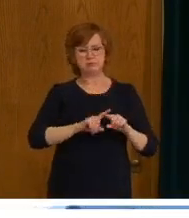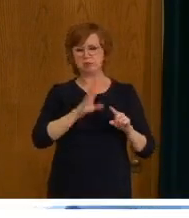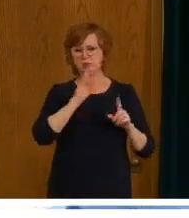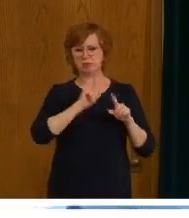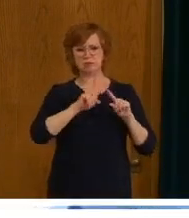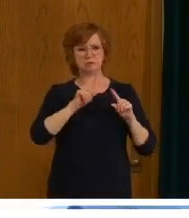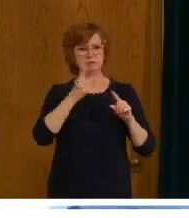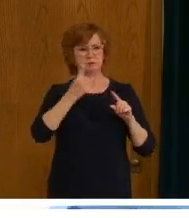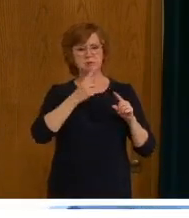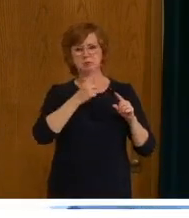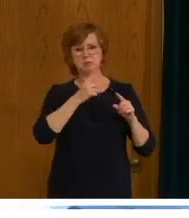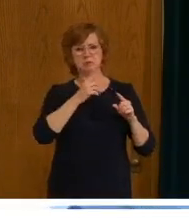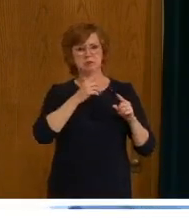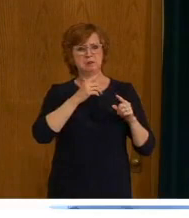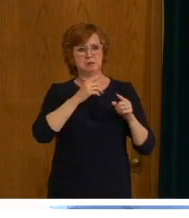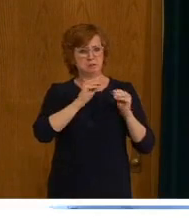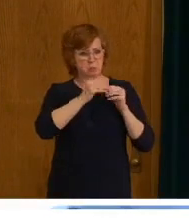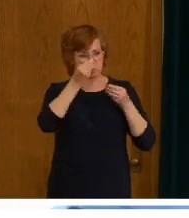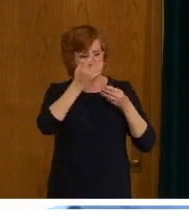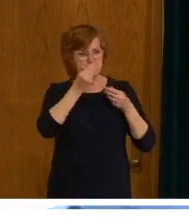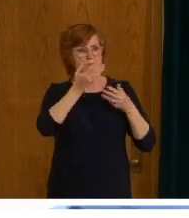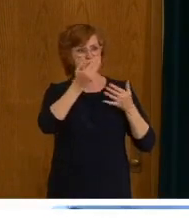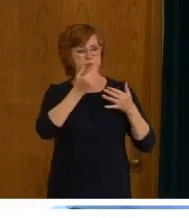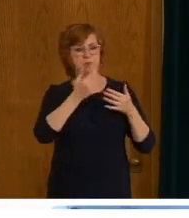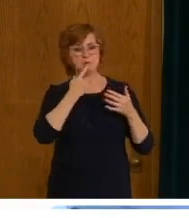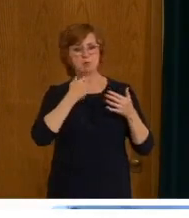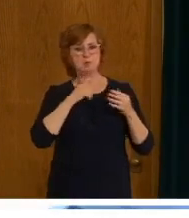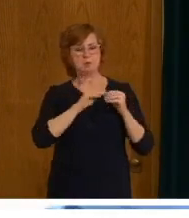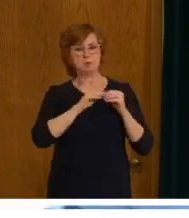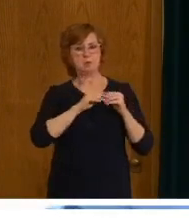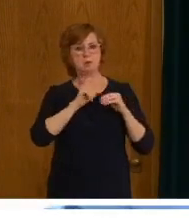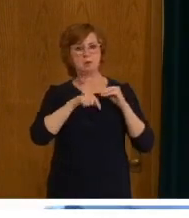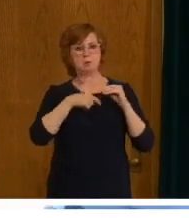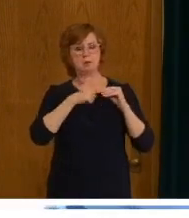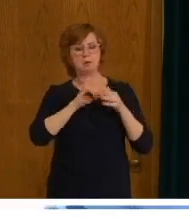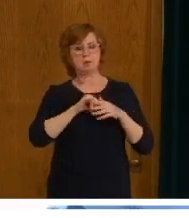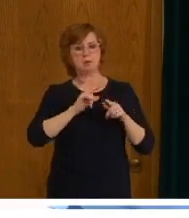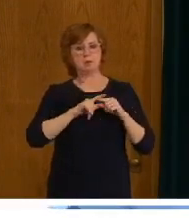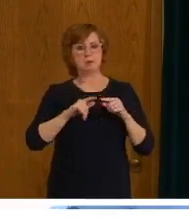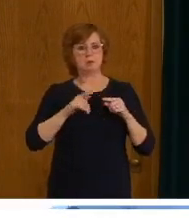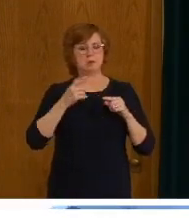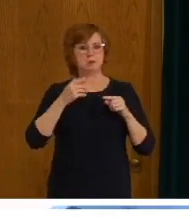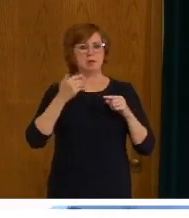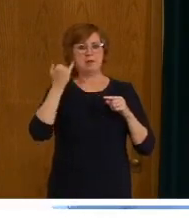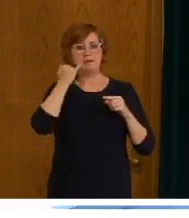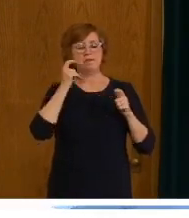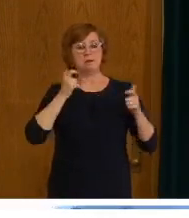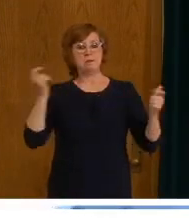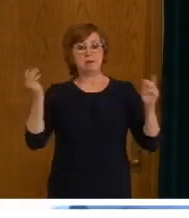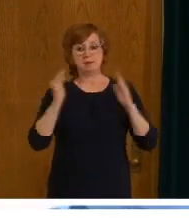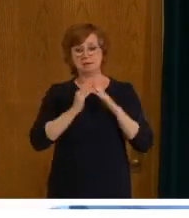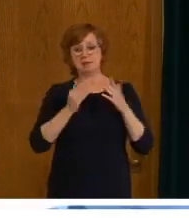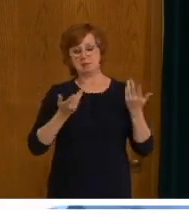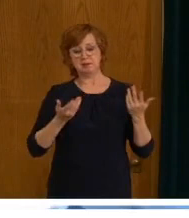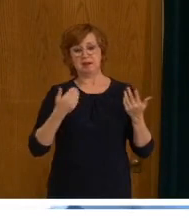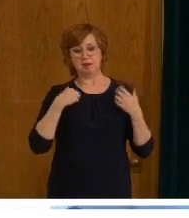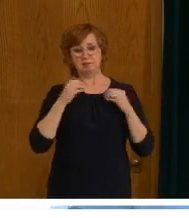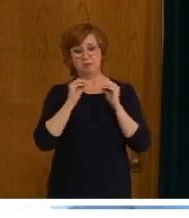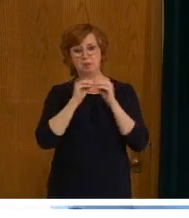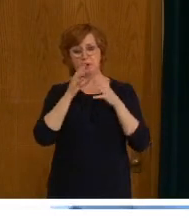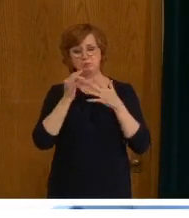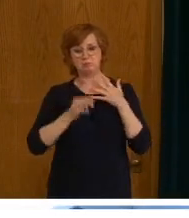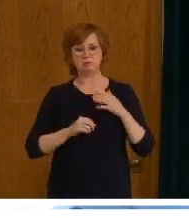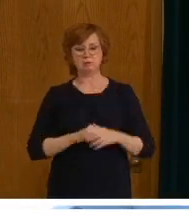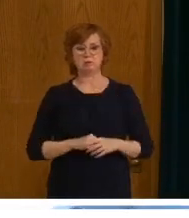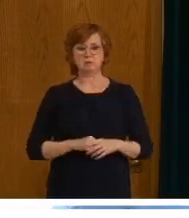said, you have more choices in larger urban centers, but we have seen traffic both ways. We have seen people coming